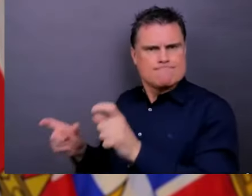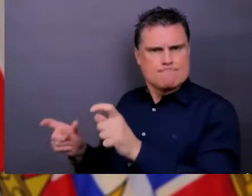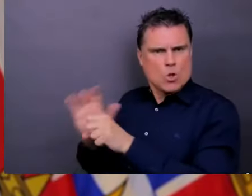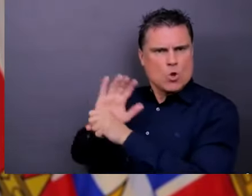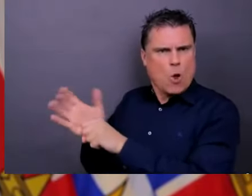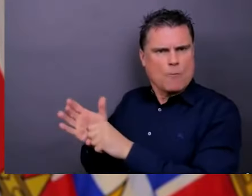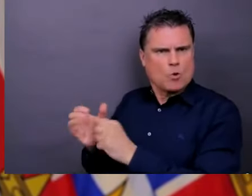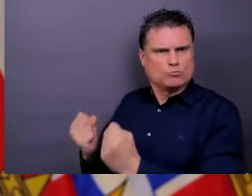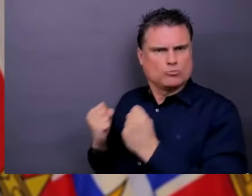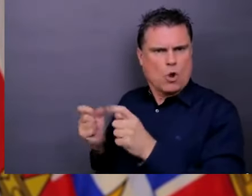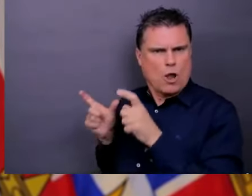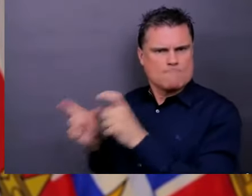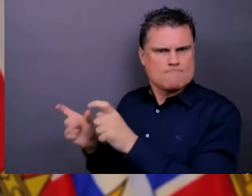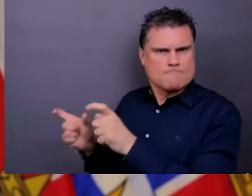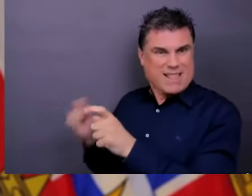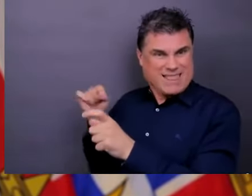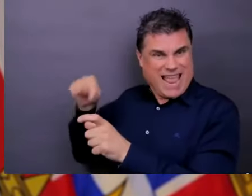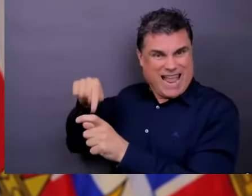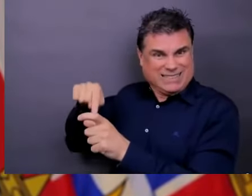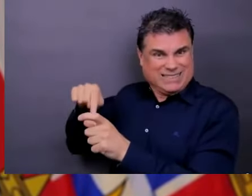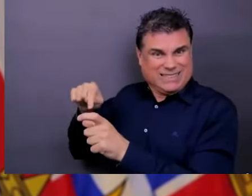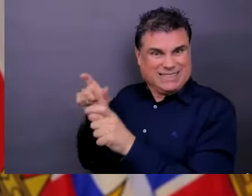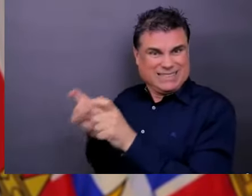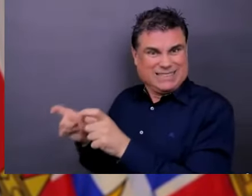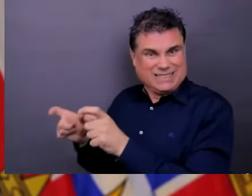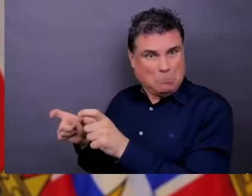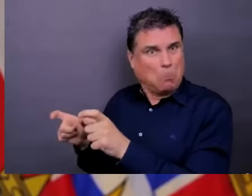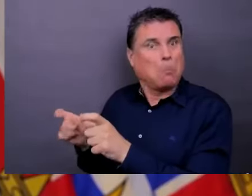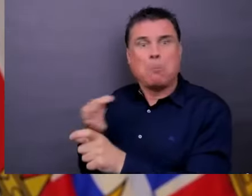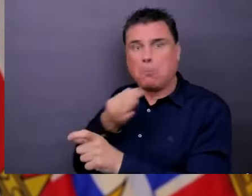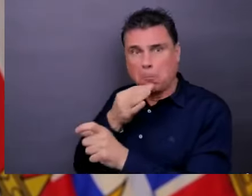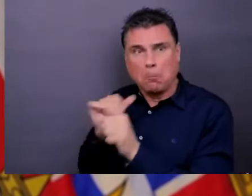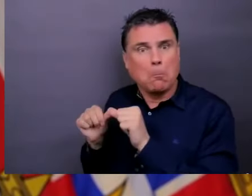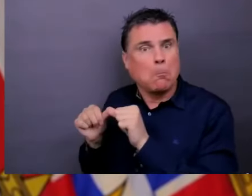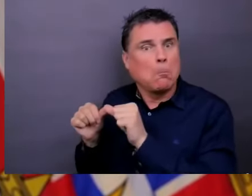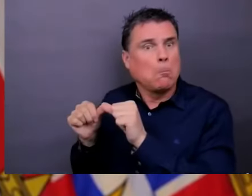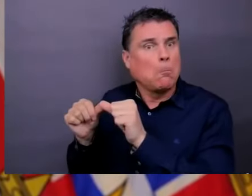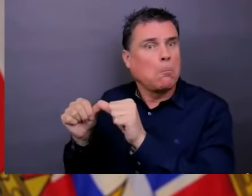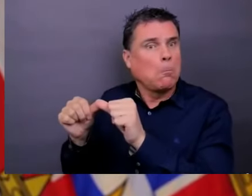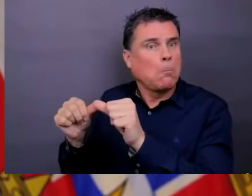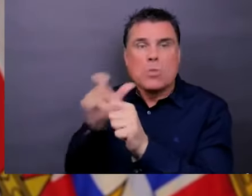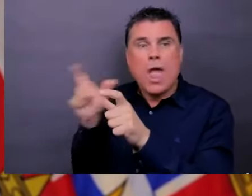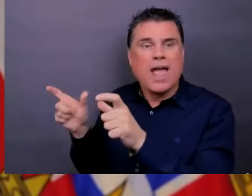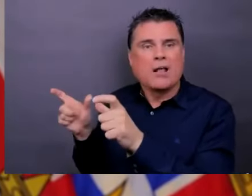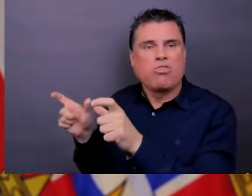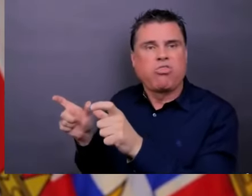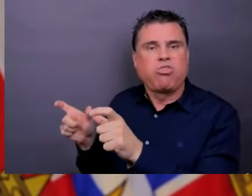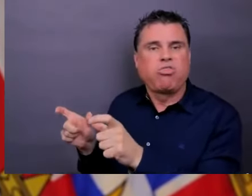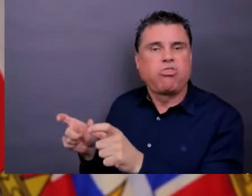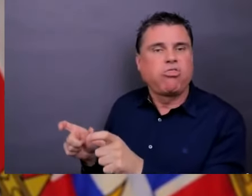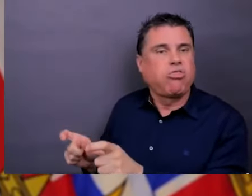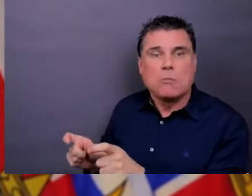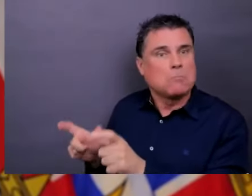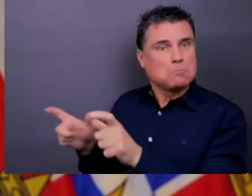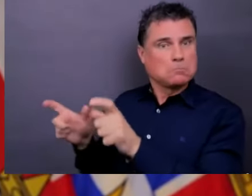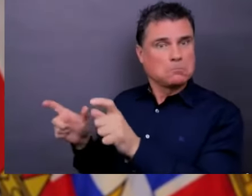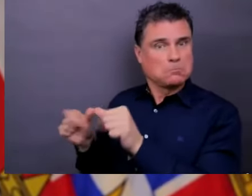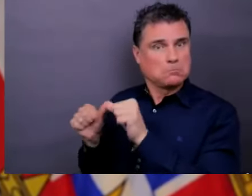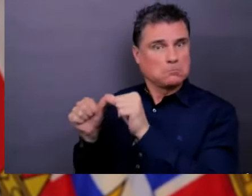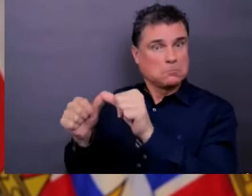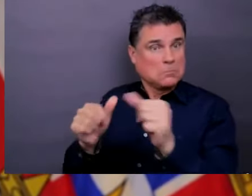of weeks. It may, in fact, and we know this from other vaccine programs and from how our immune system